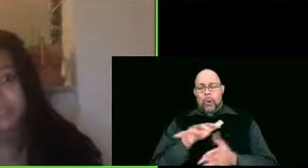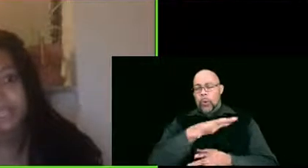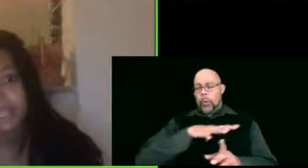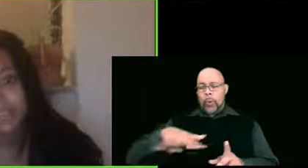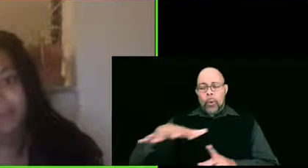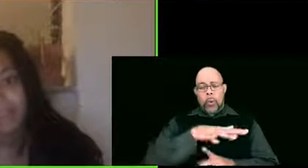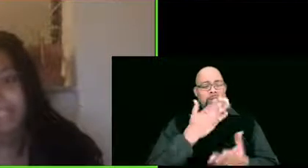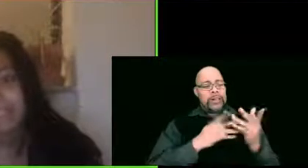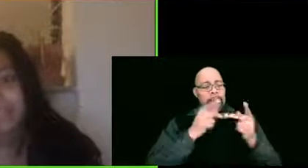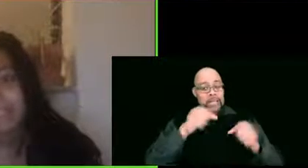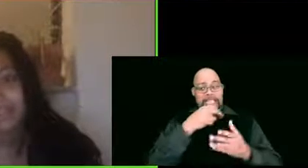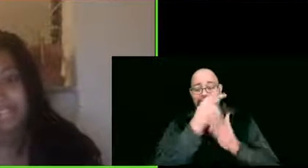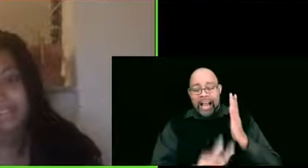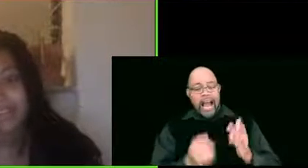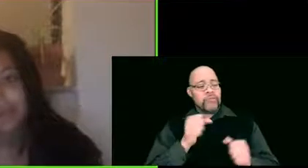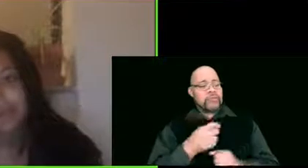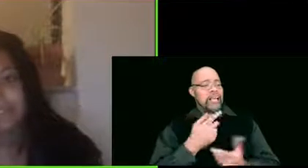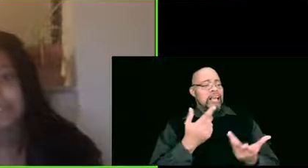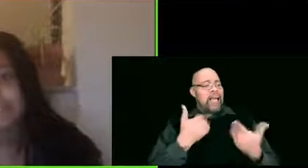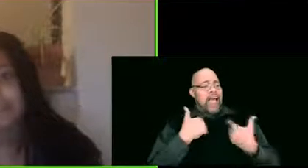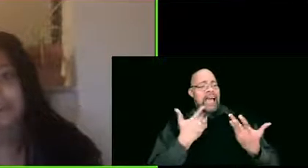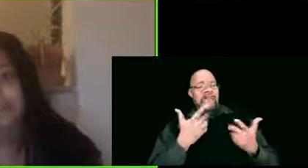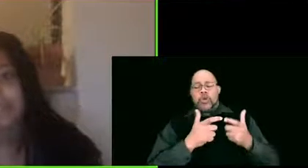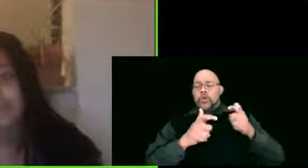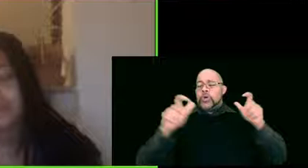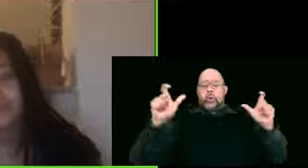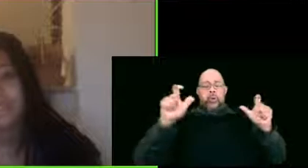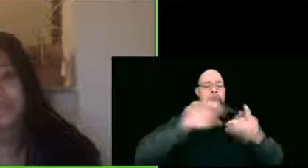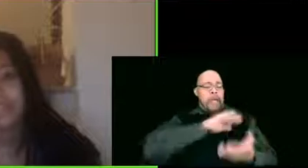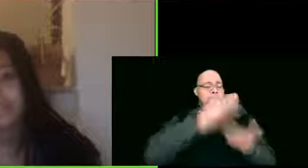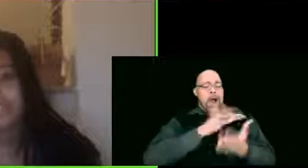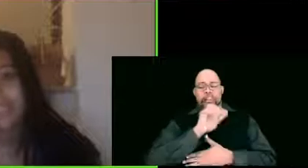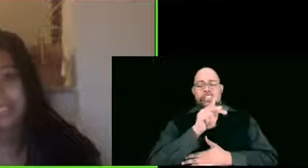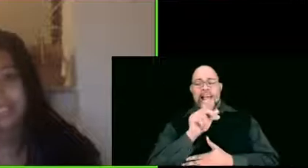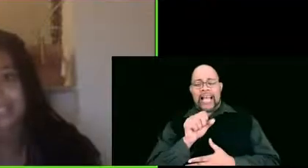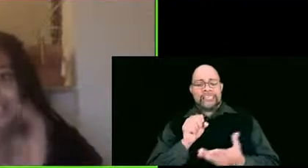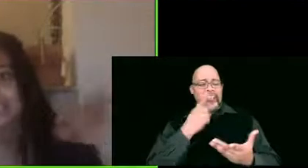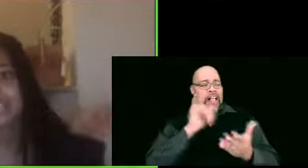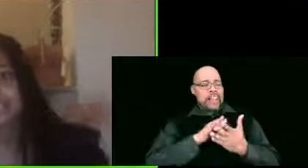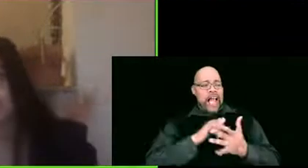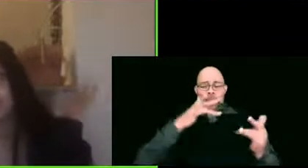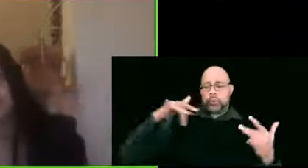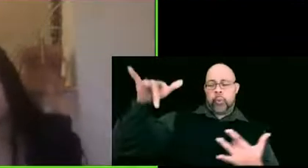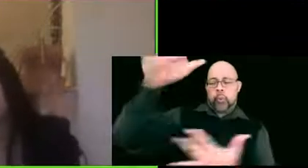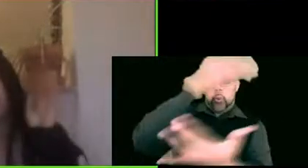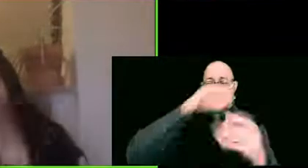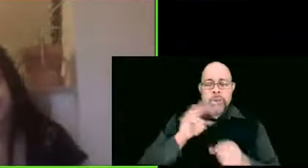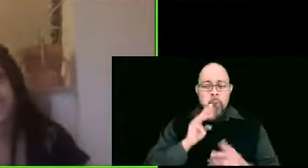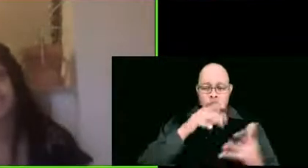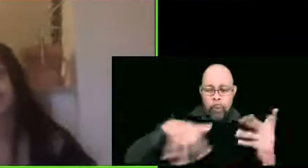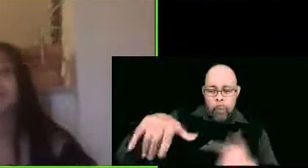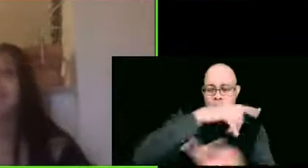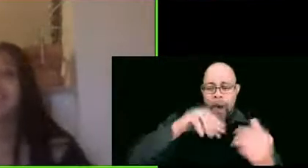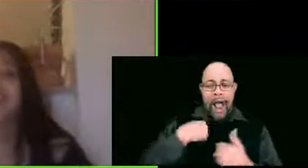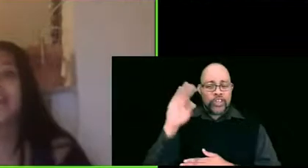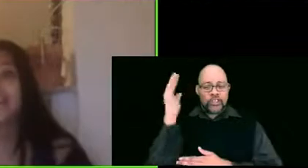the world. There's some sites that you can dive there where you've just got huge schools of jacks that literally look like tornadoes in the